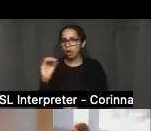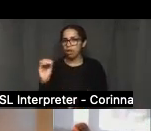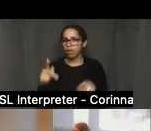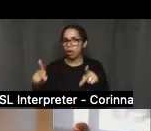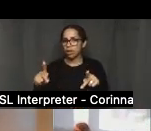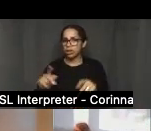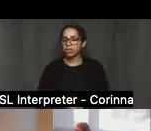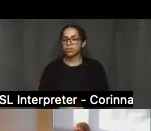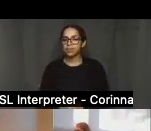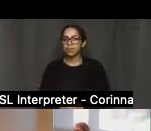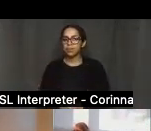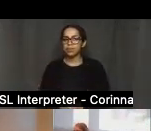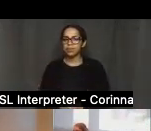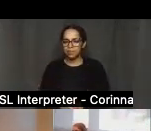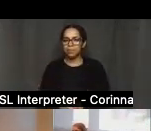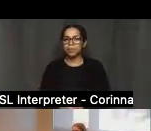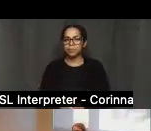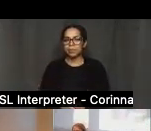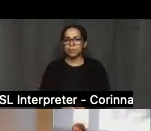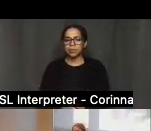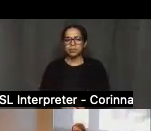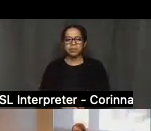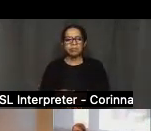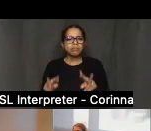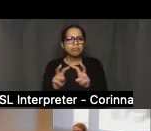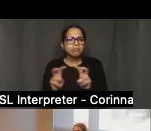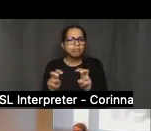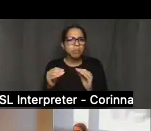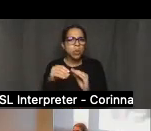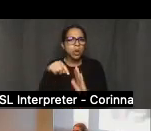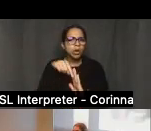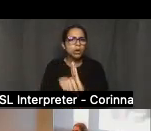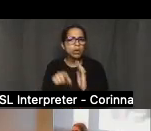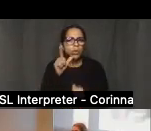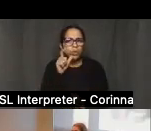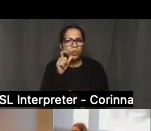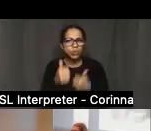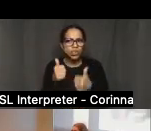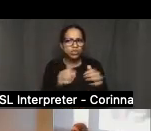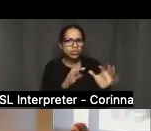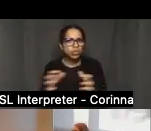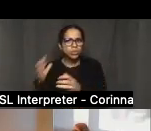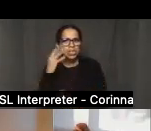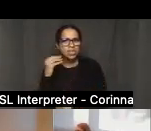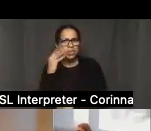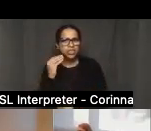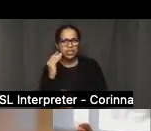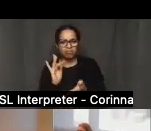And let's learn just a little bit more about who is experiencing disrespect and why.